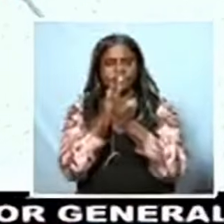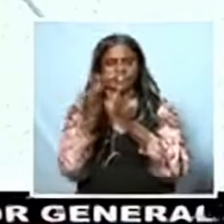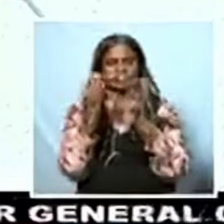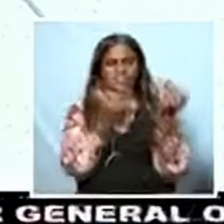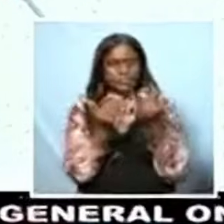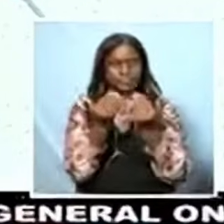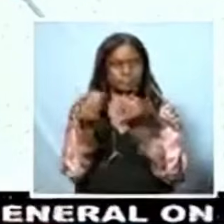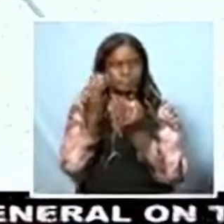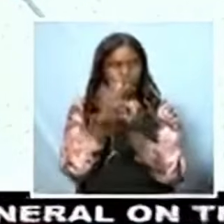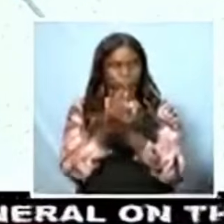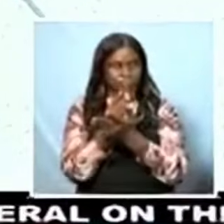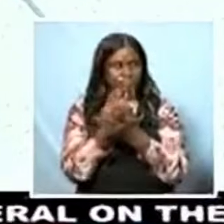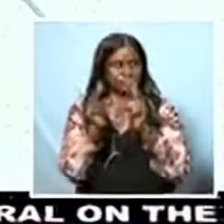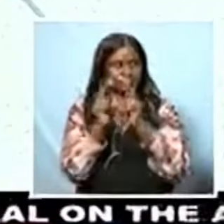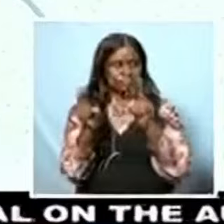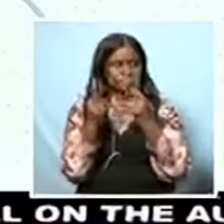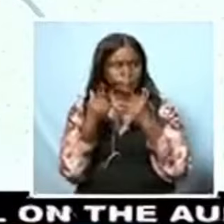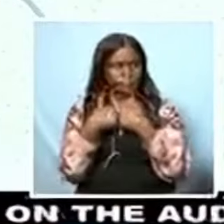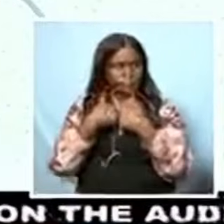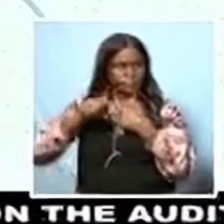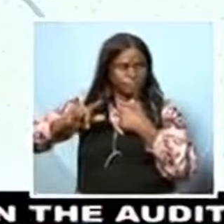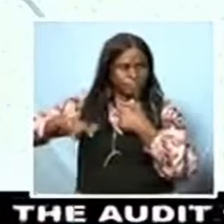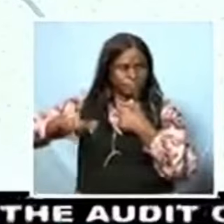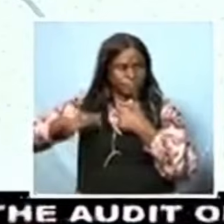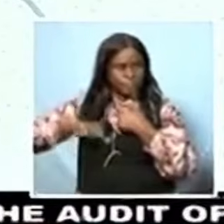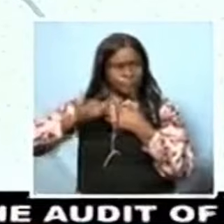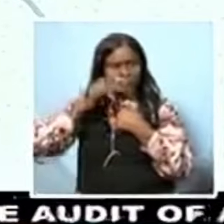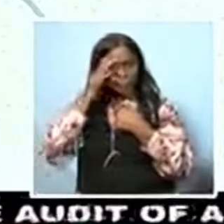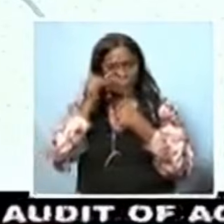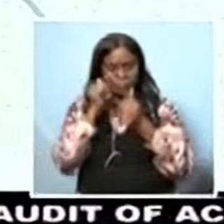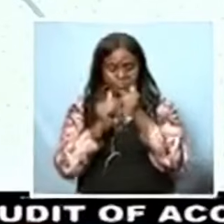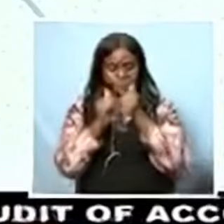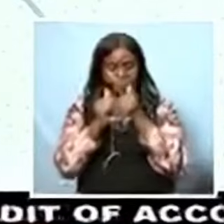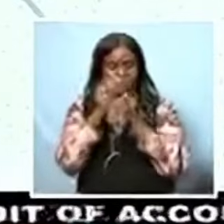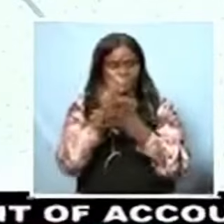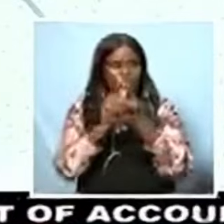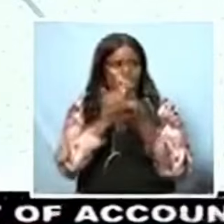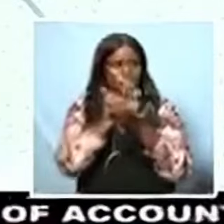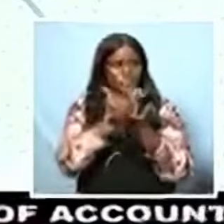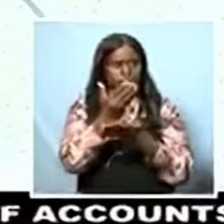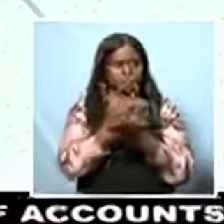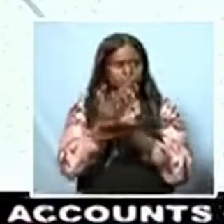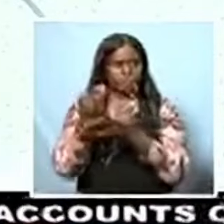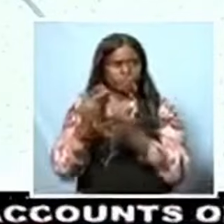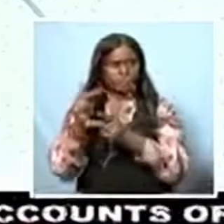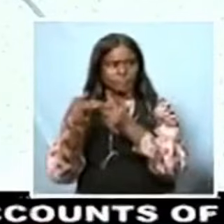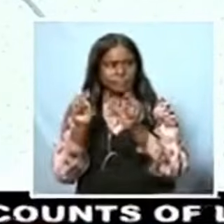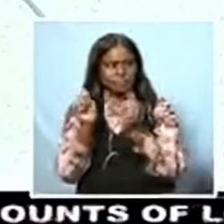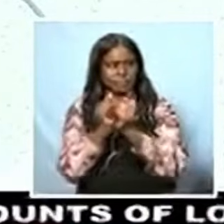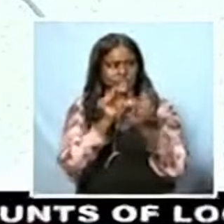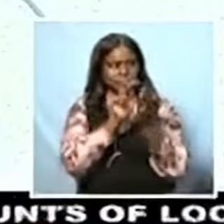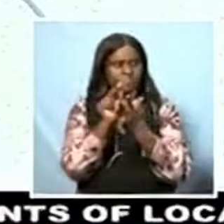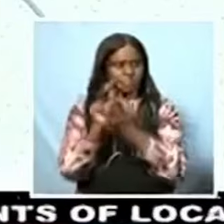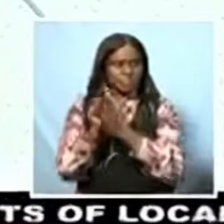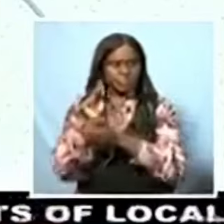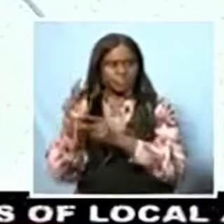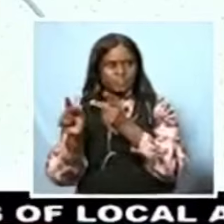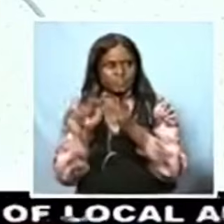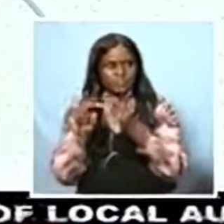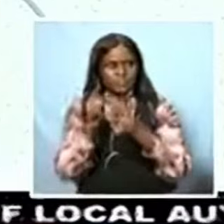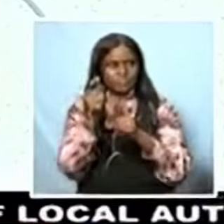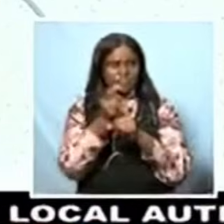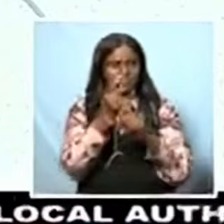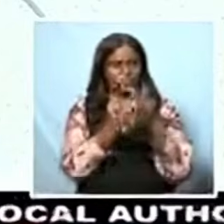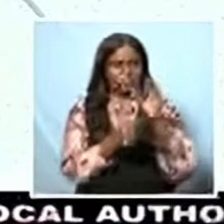station. So it had delayed due to some procurement processes and approval processes, ranging